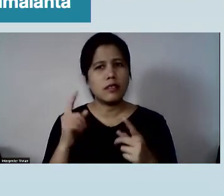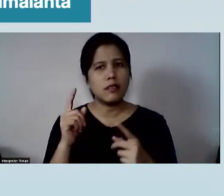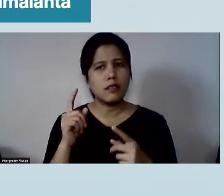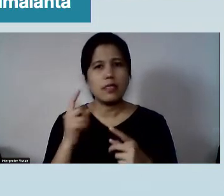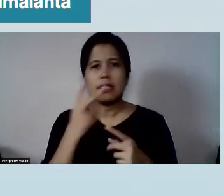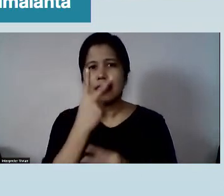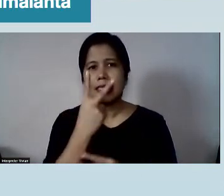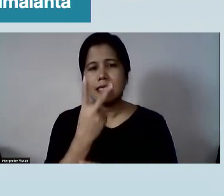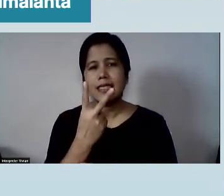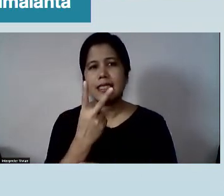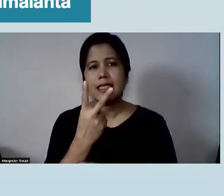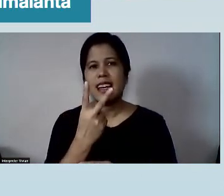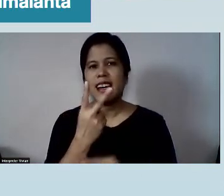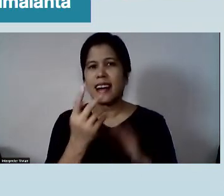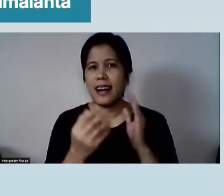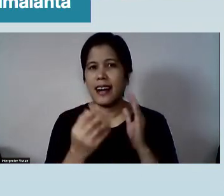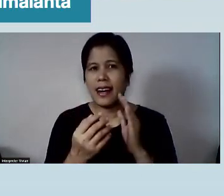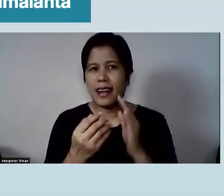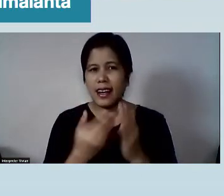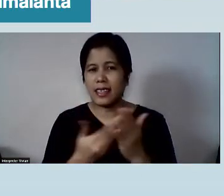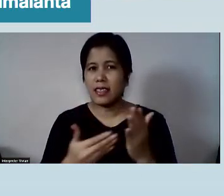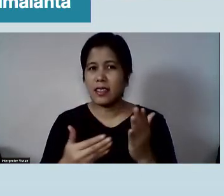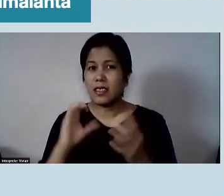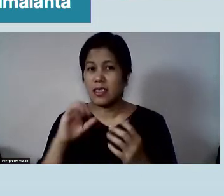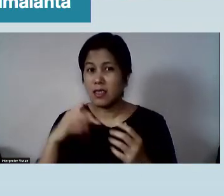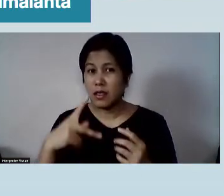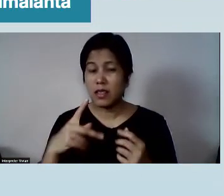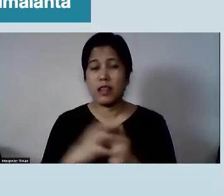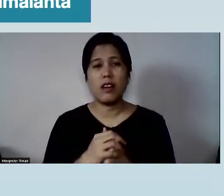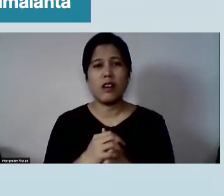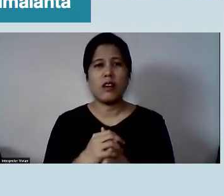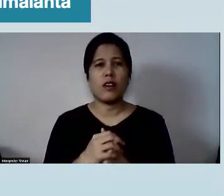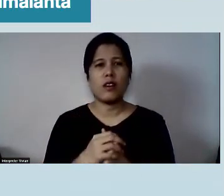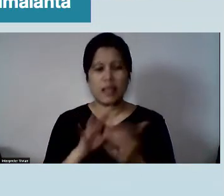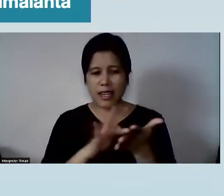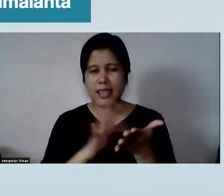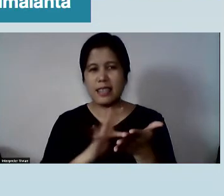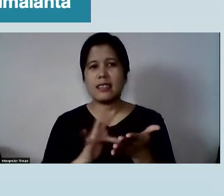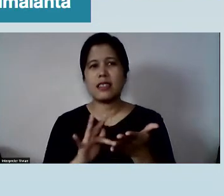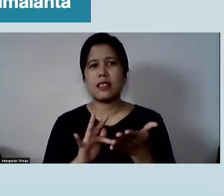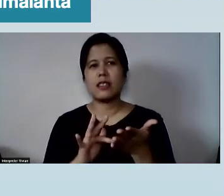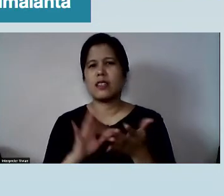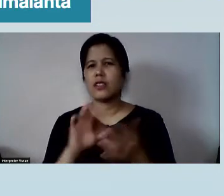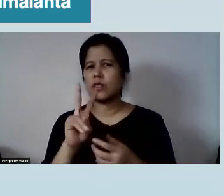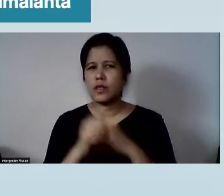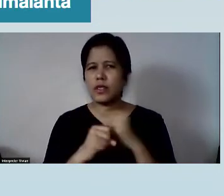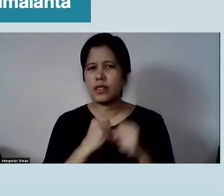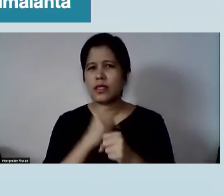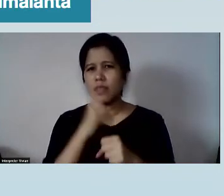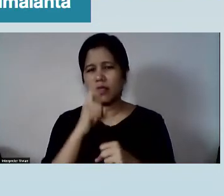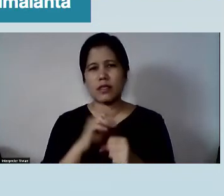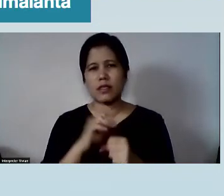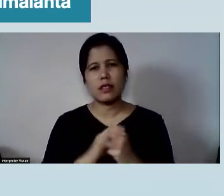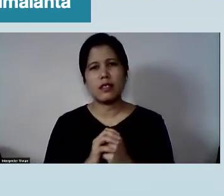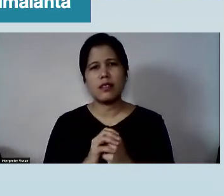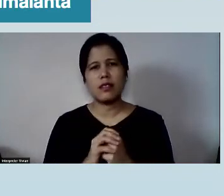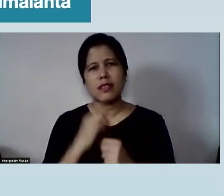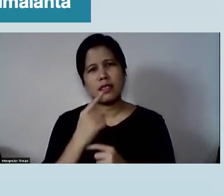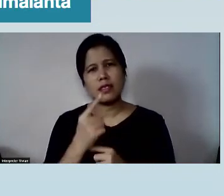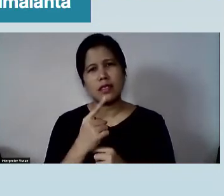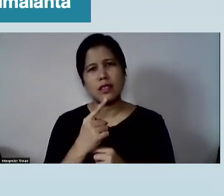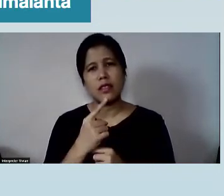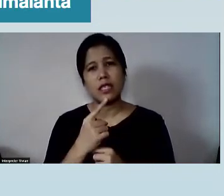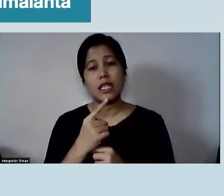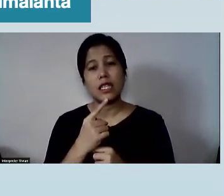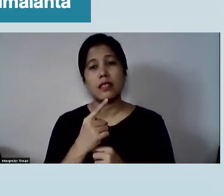seeing gadgets before the age of 2. Or if they do, at the most, at 18 months, I think they tweaked it already, it has to